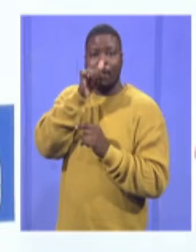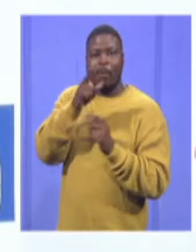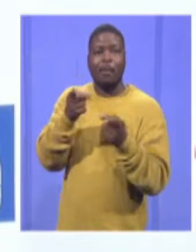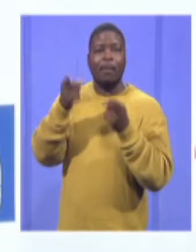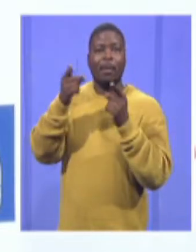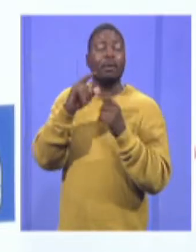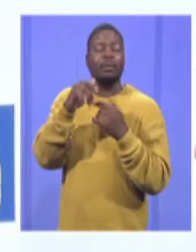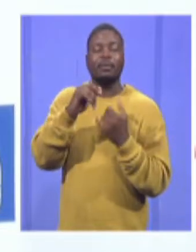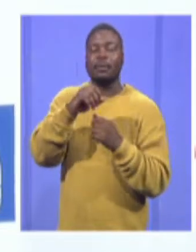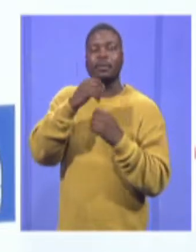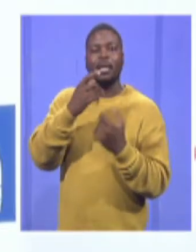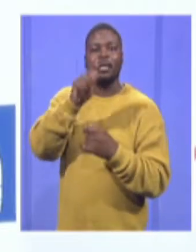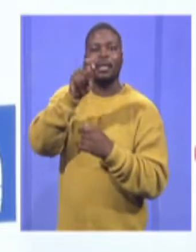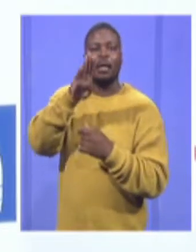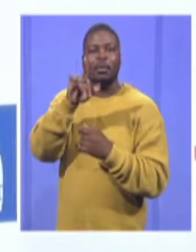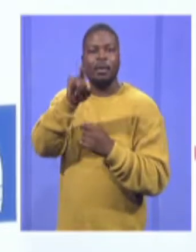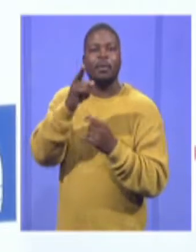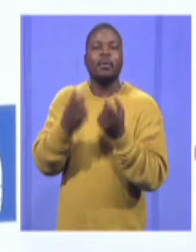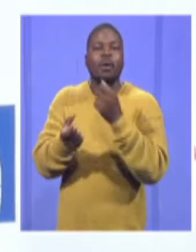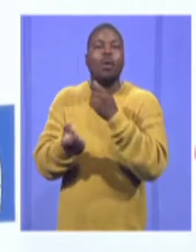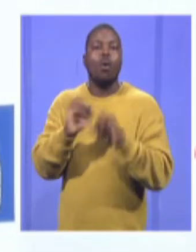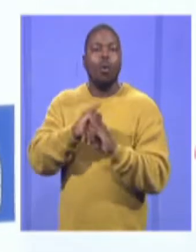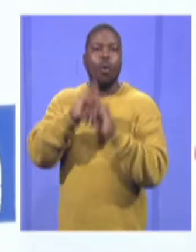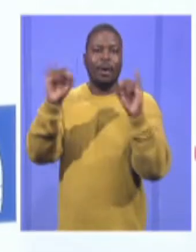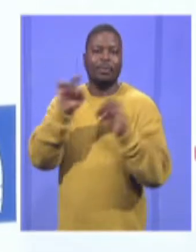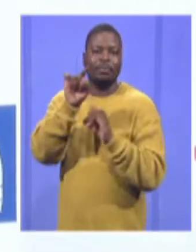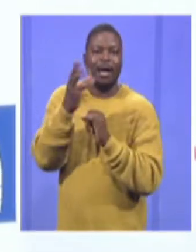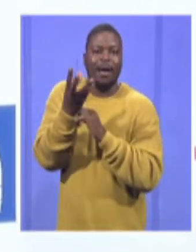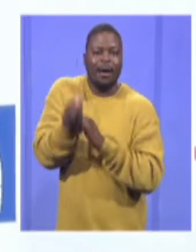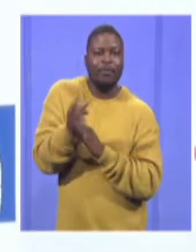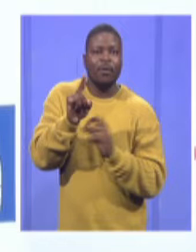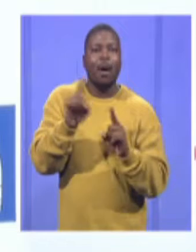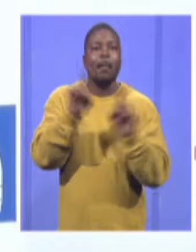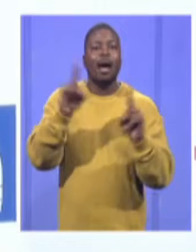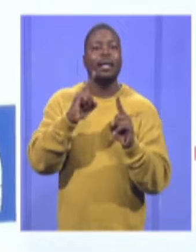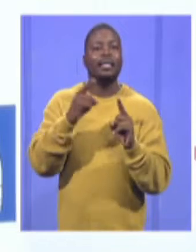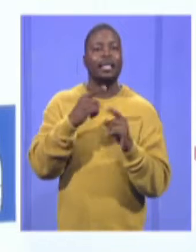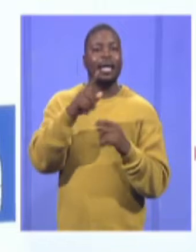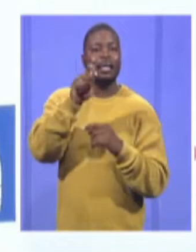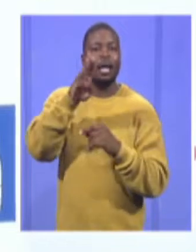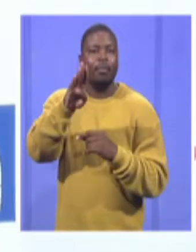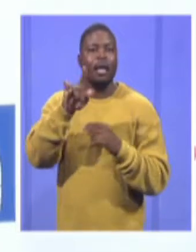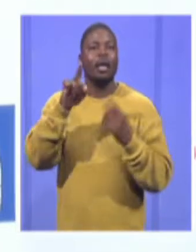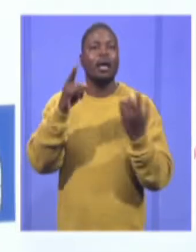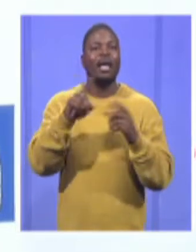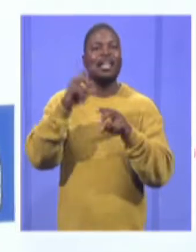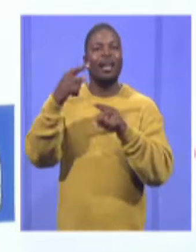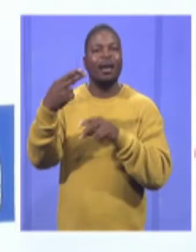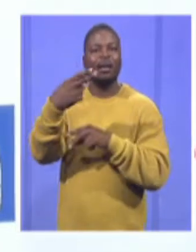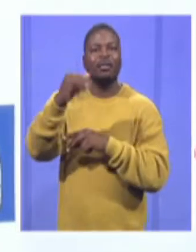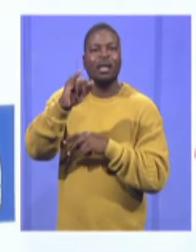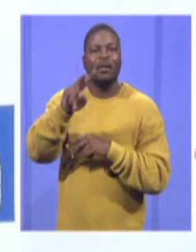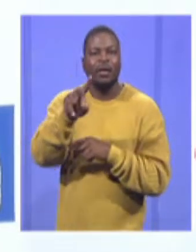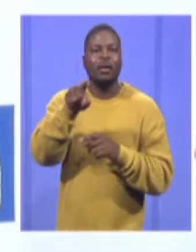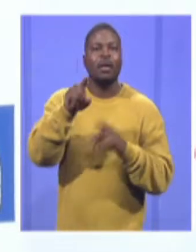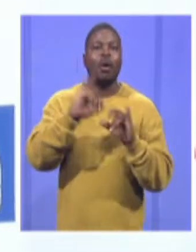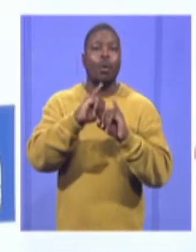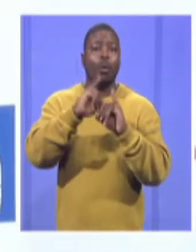Quite critically, the co-infection rate between TB and HIV in South Africa alarmingly currently at